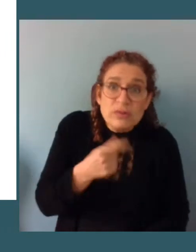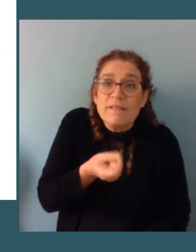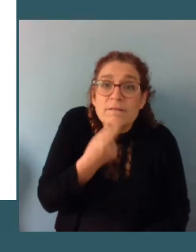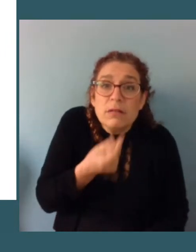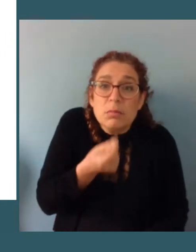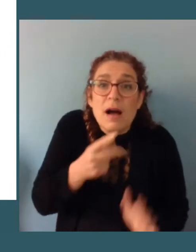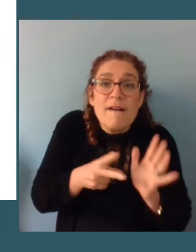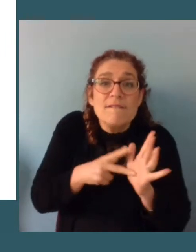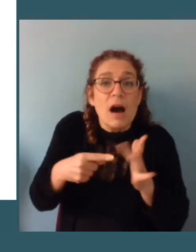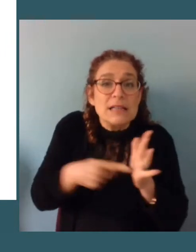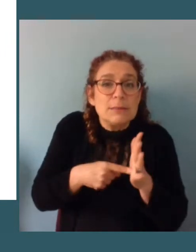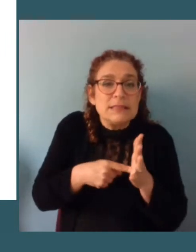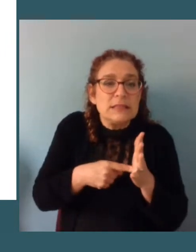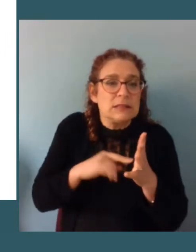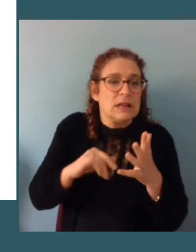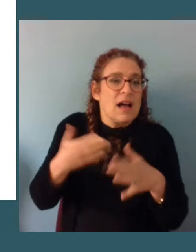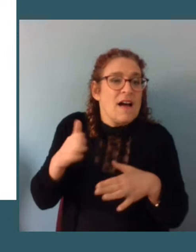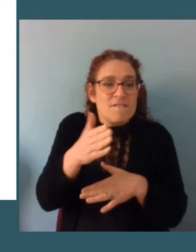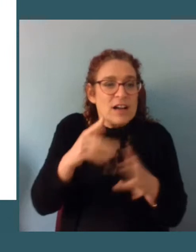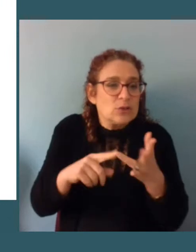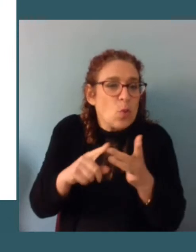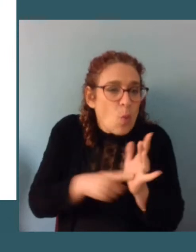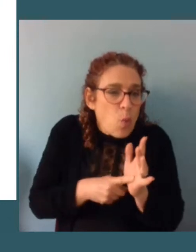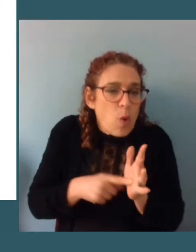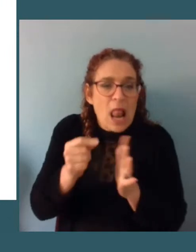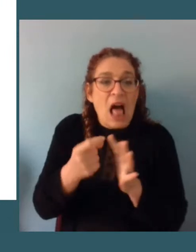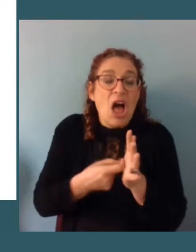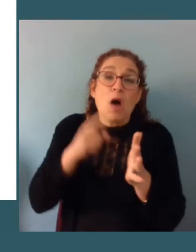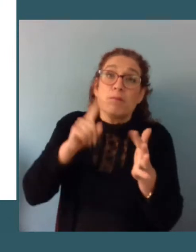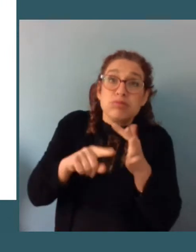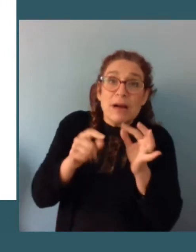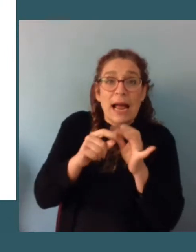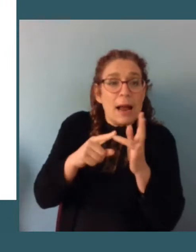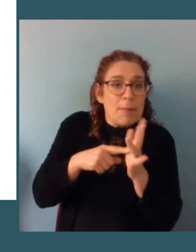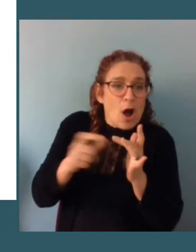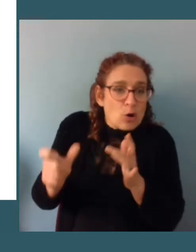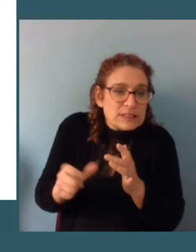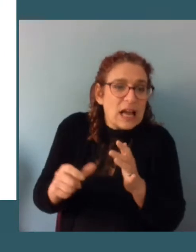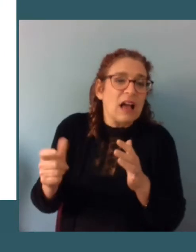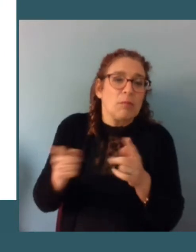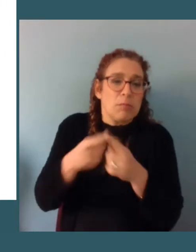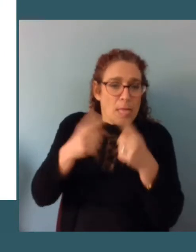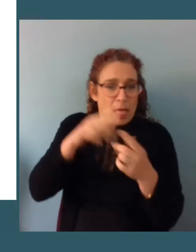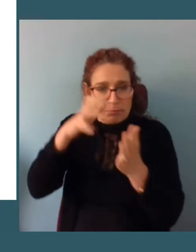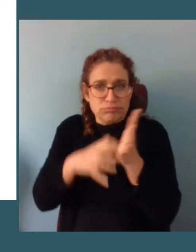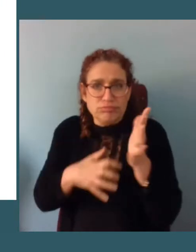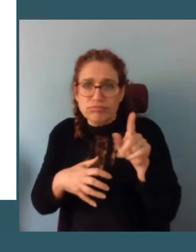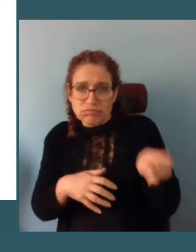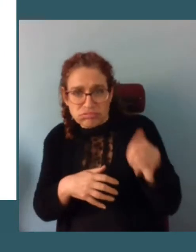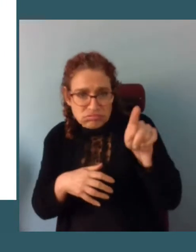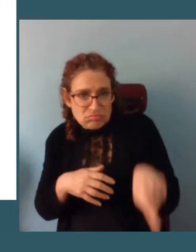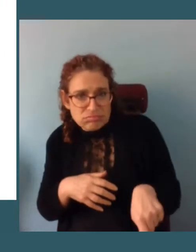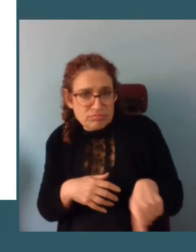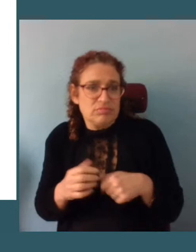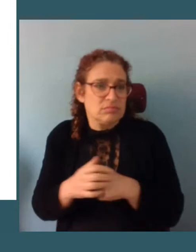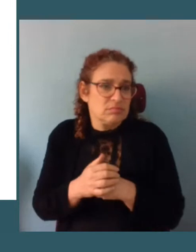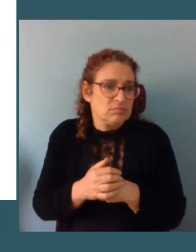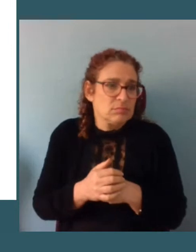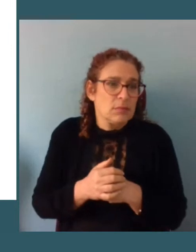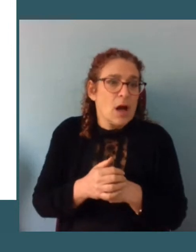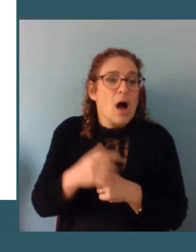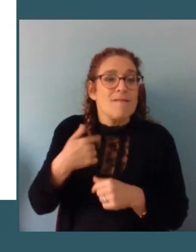vitamins, fish oils, prebiotics, probiotics, symbiotics in pregnancy, or when breastfeeding or in